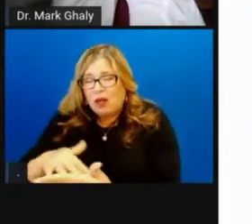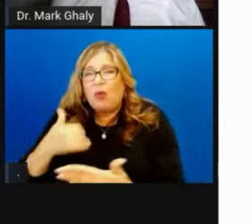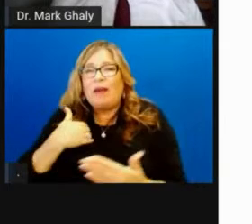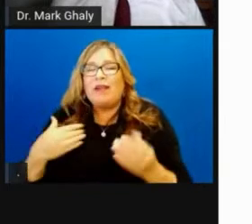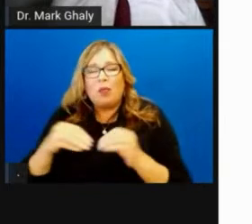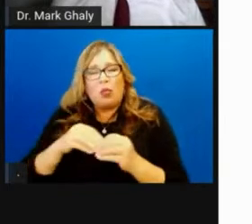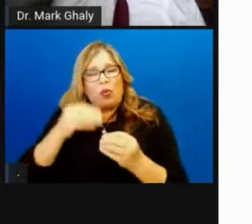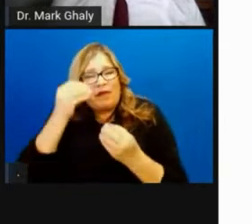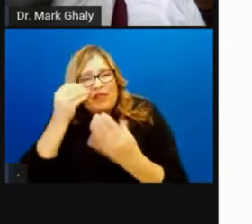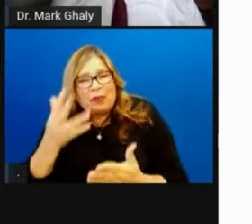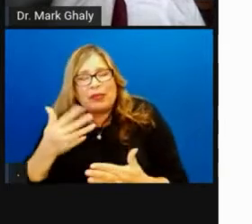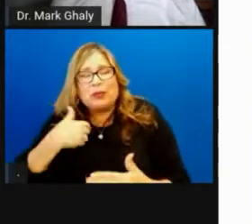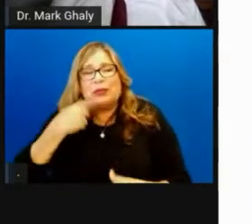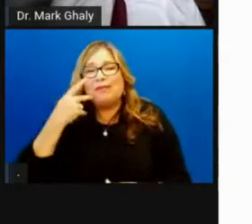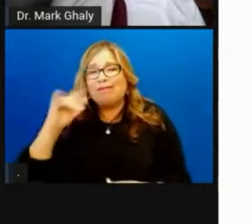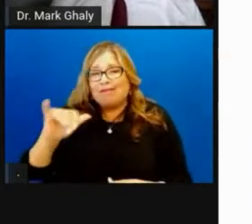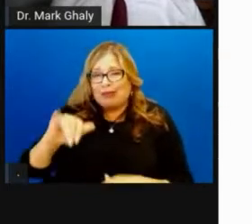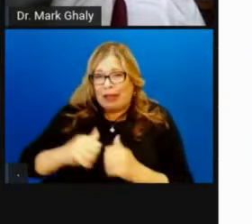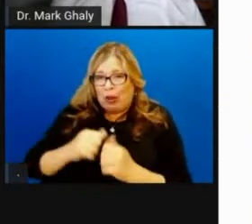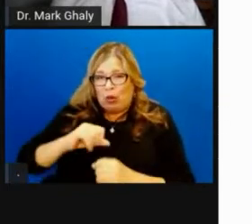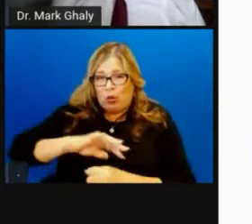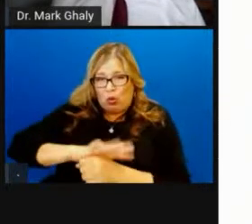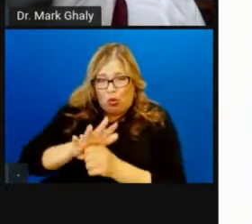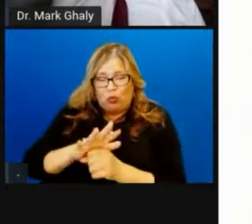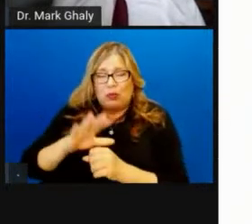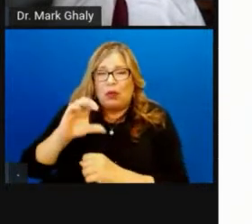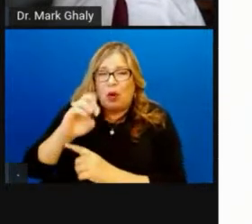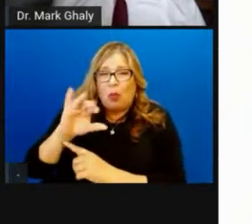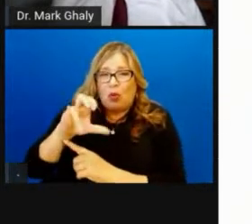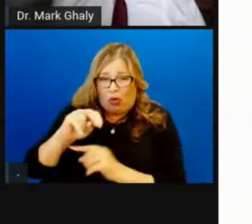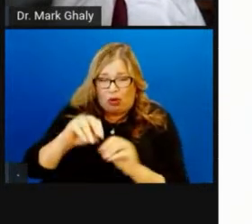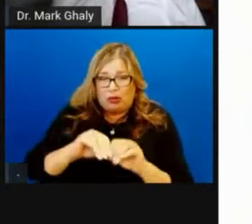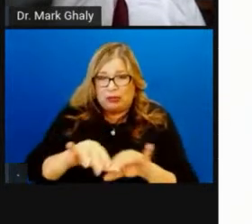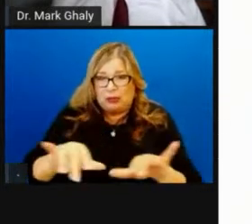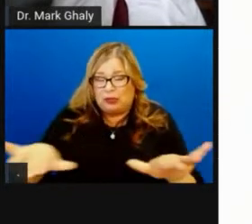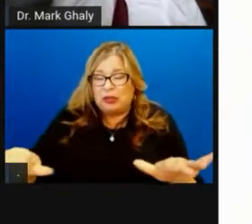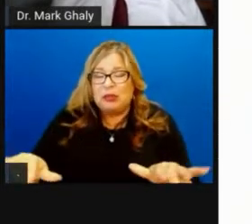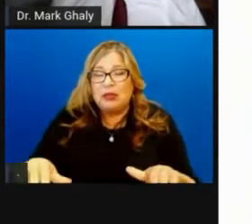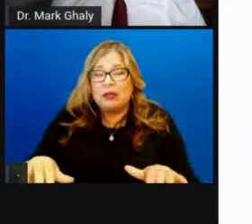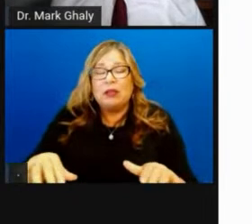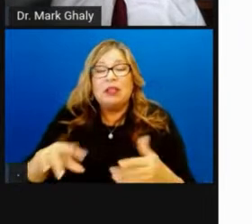how it was going to impact. And it's not to say it doesn't have impact. That would be